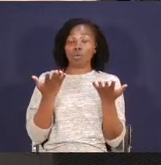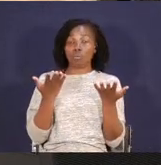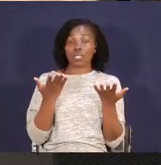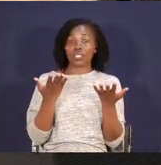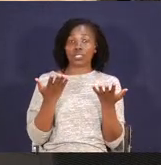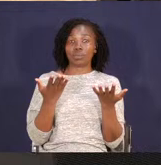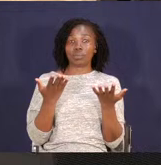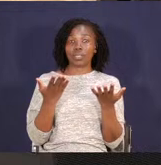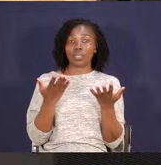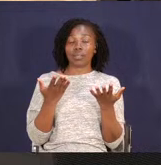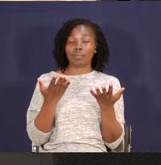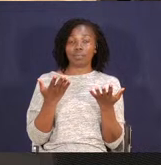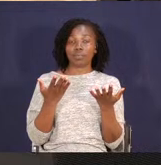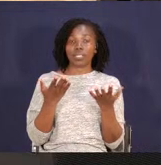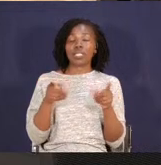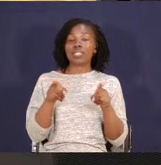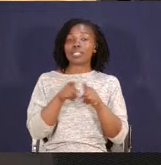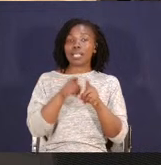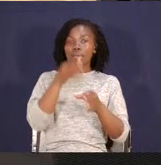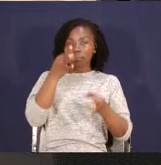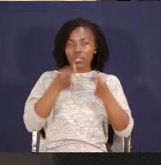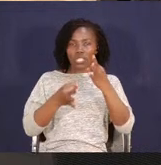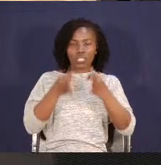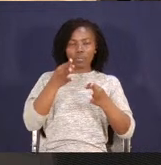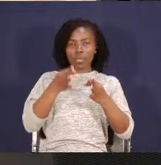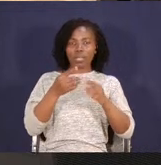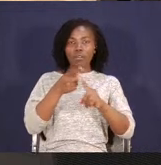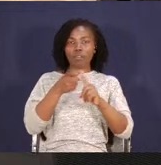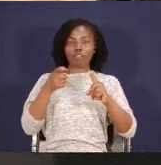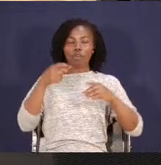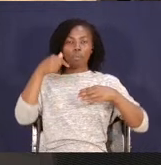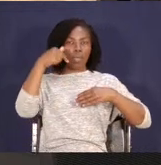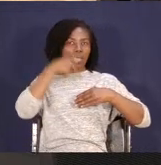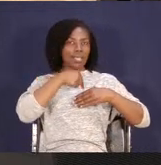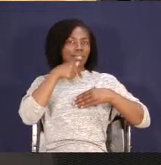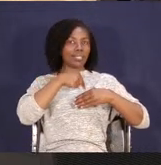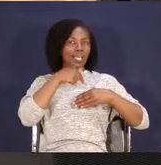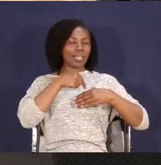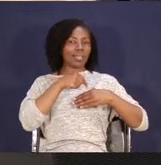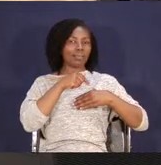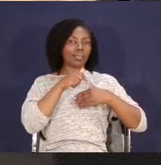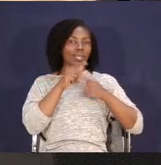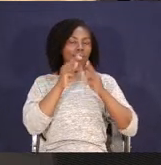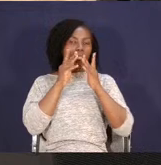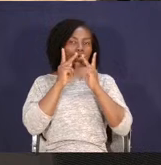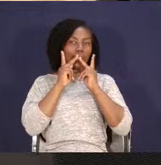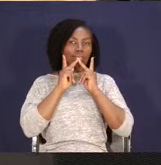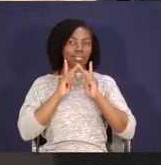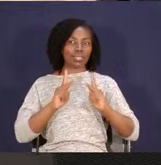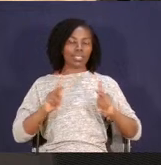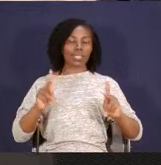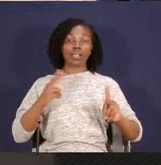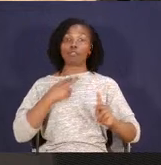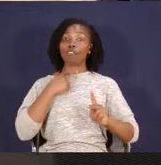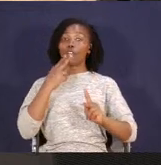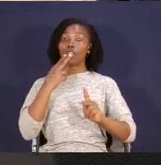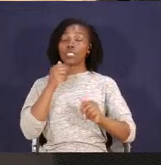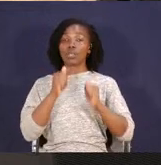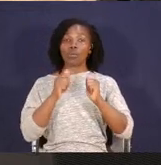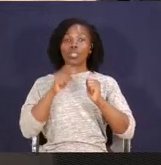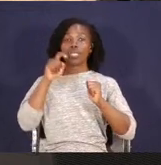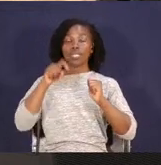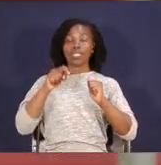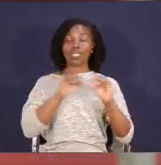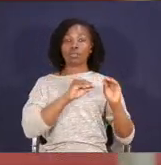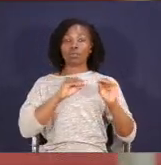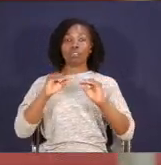almost like a judgment from inside. It's a quiet voice from inside, which is supposed to help us rise to the next level